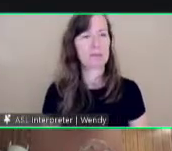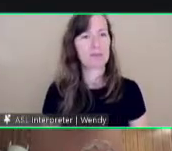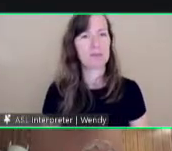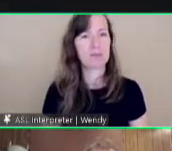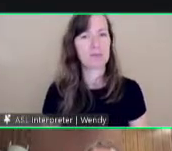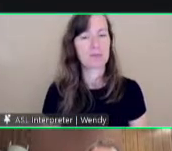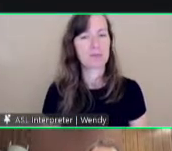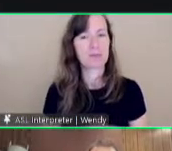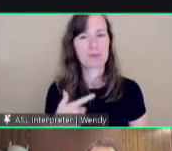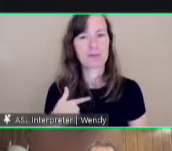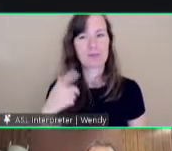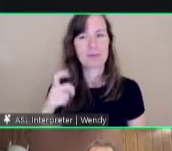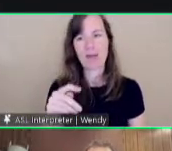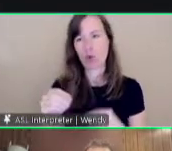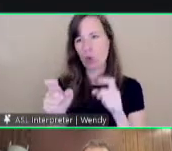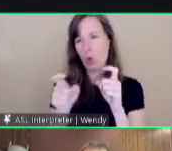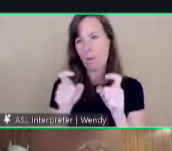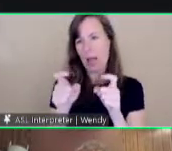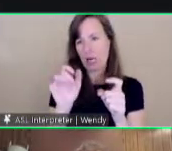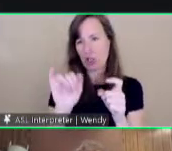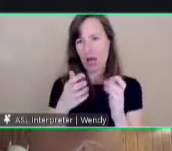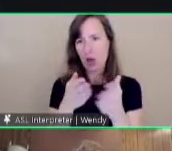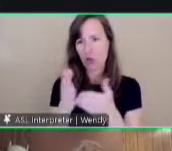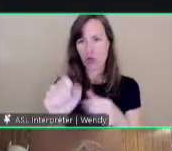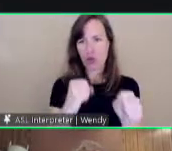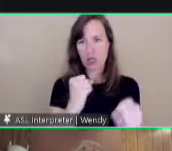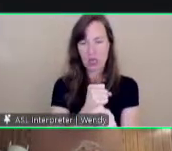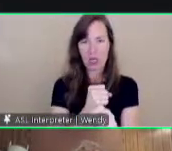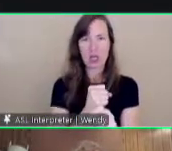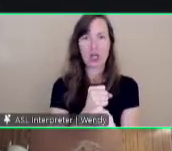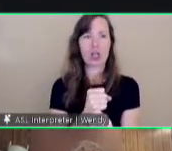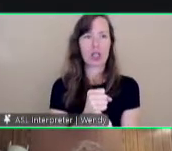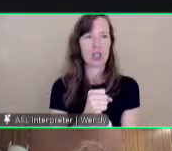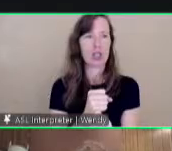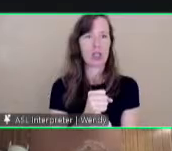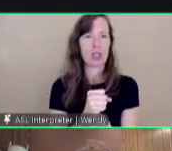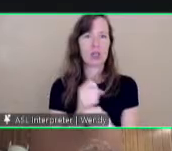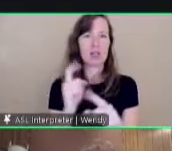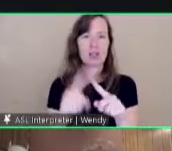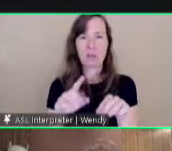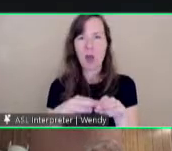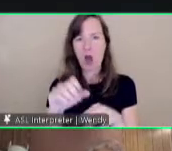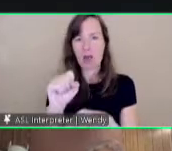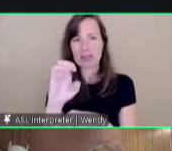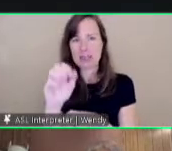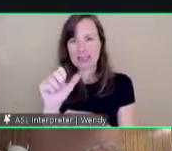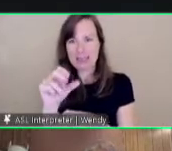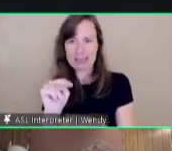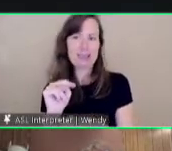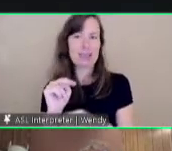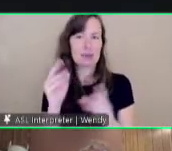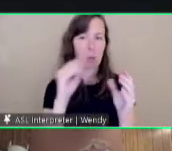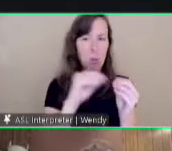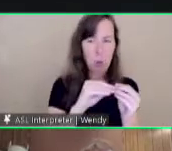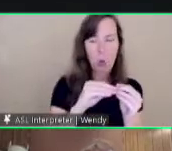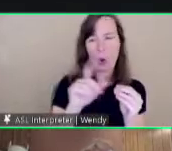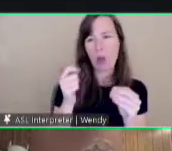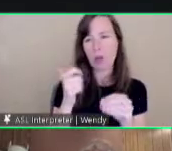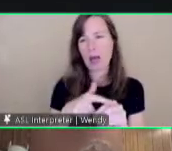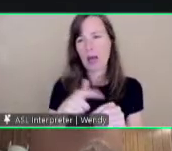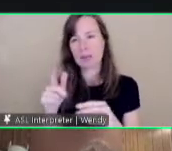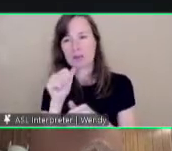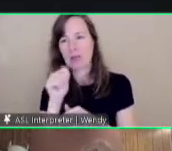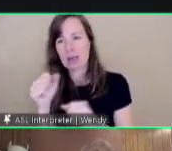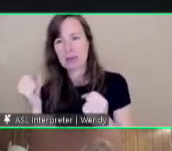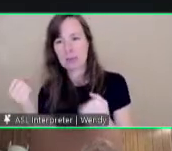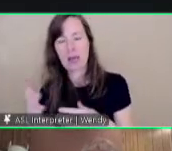to manage that throughout the year. With like leaf season, we'll have more, but in between those seasons, we won't have as many.